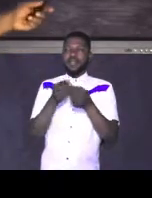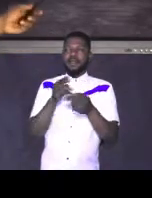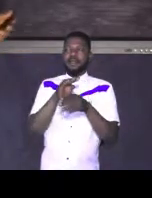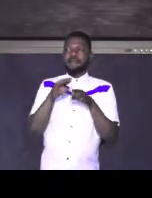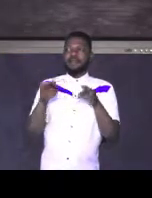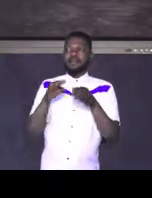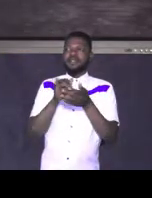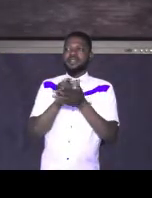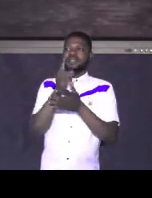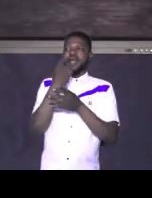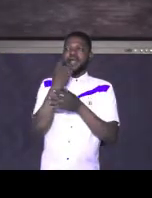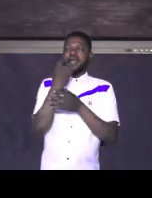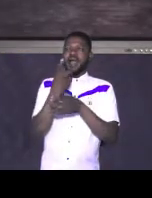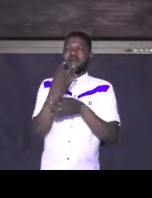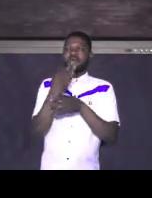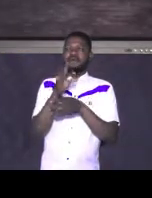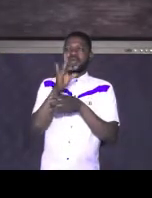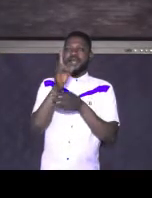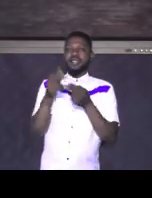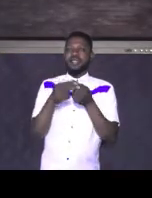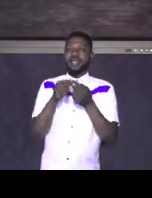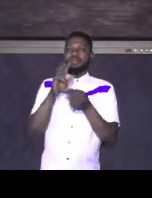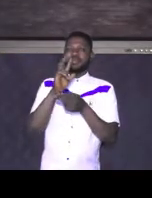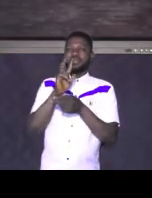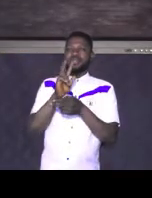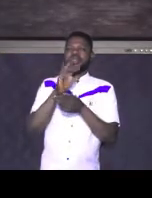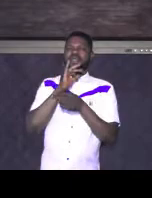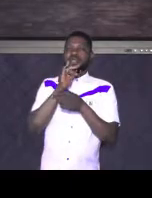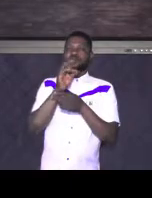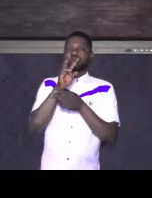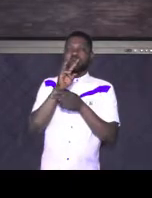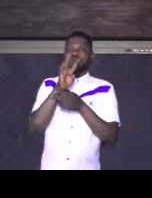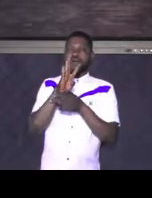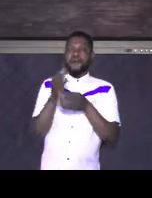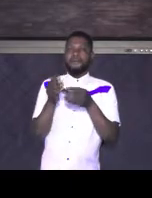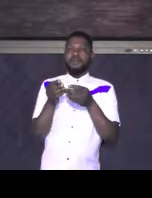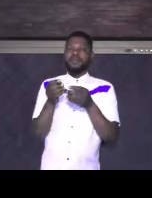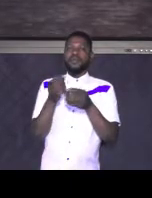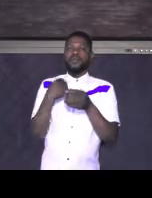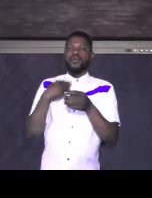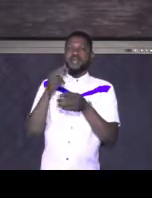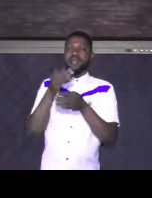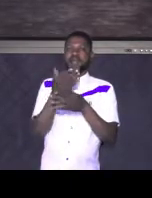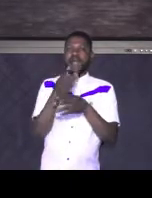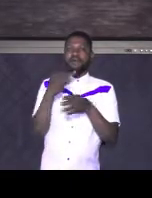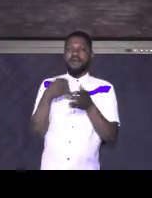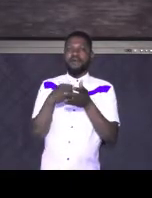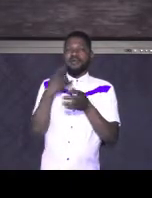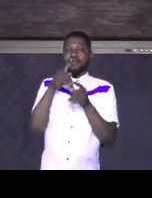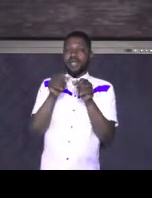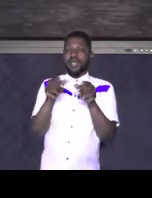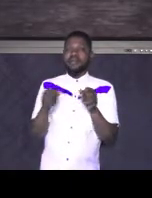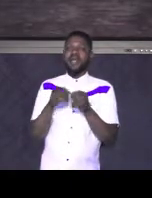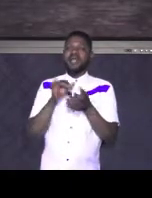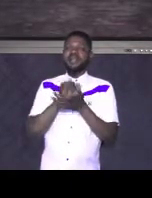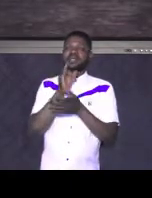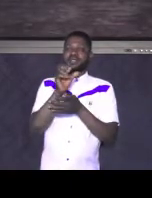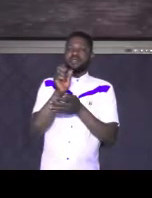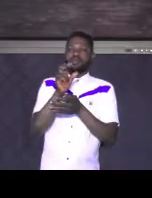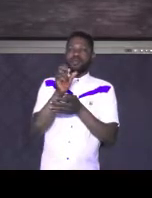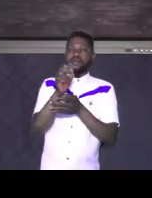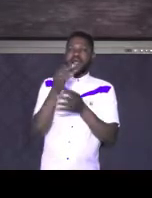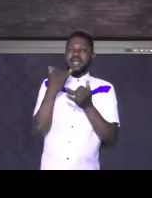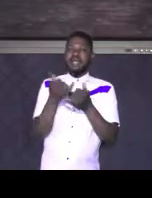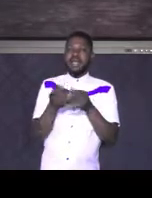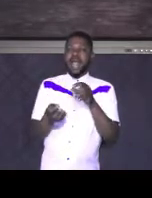breadth, and that will be half of 8 times 3. 8 times 3 is 24. We need half of 24 for the area, and that